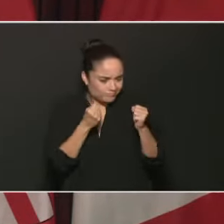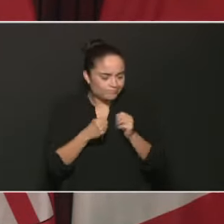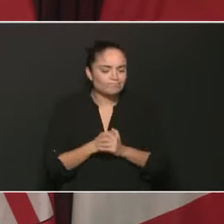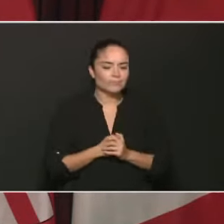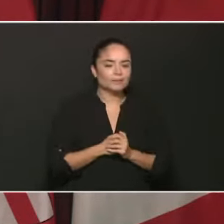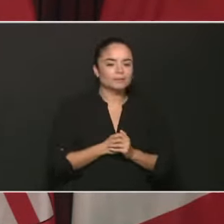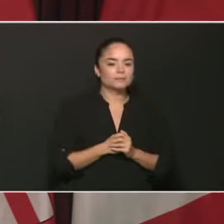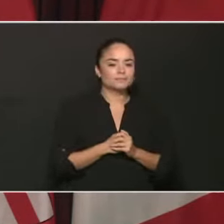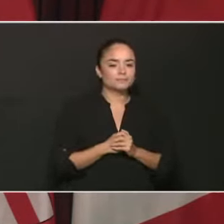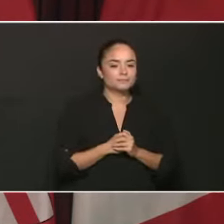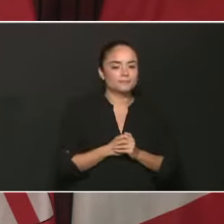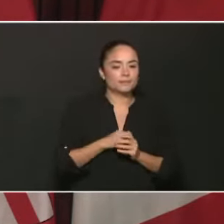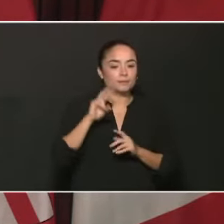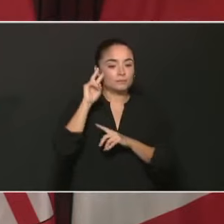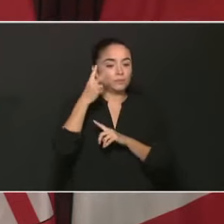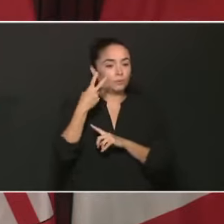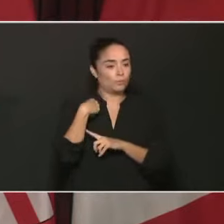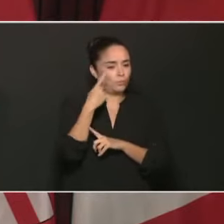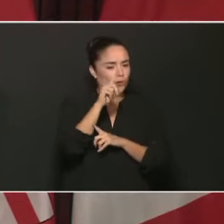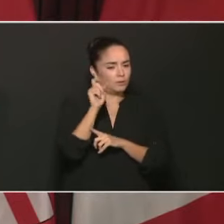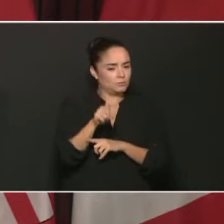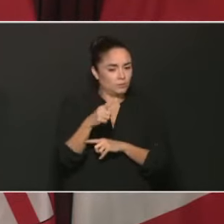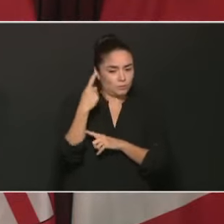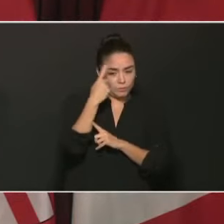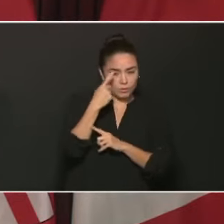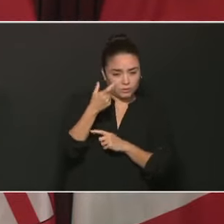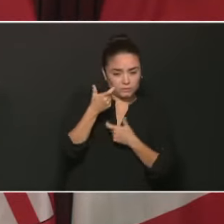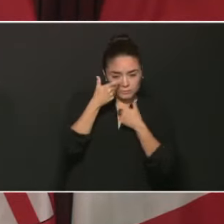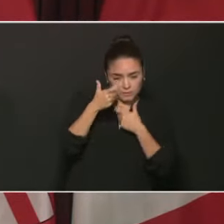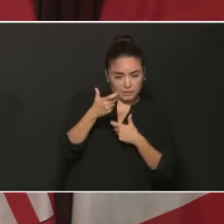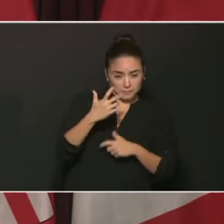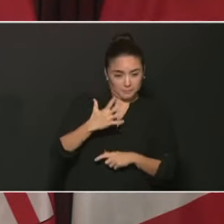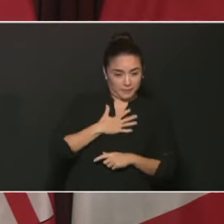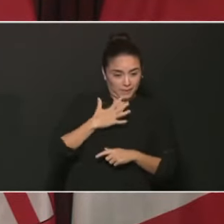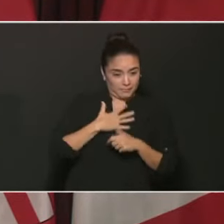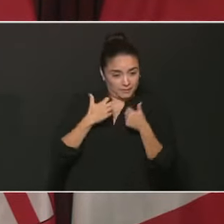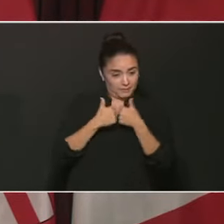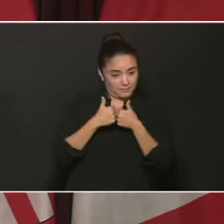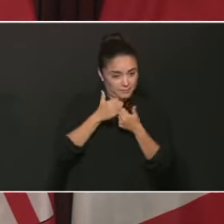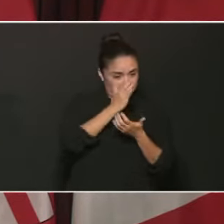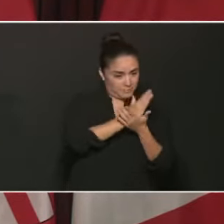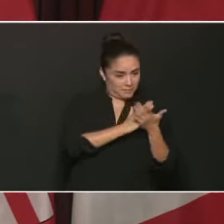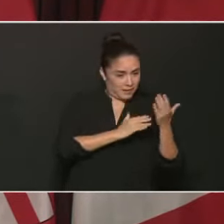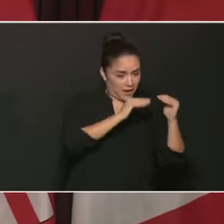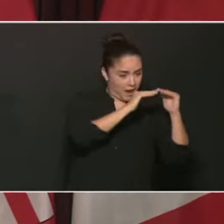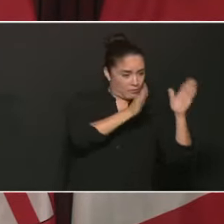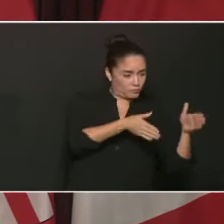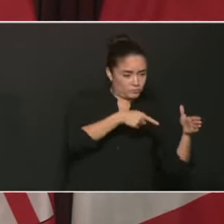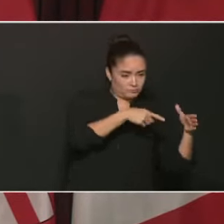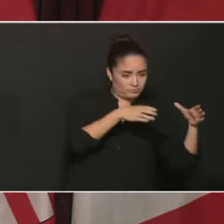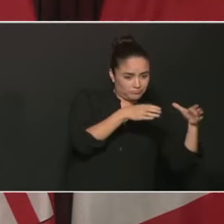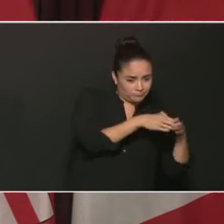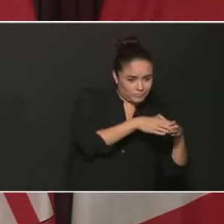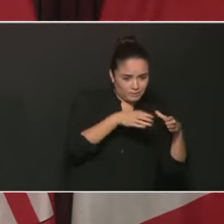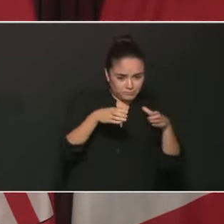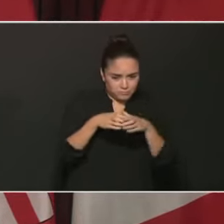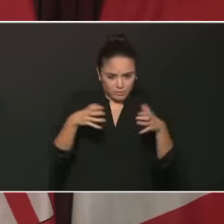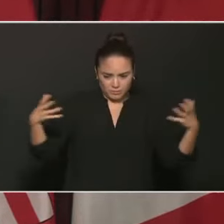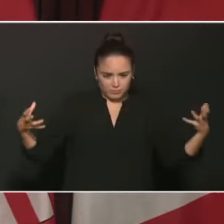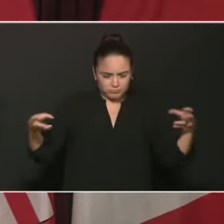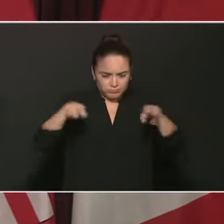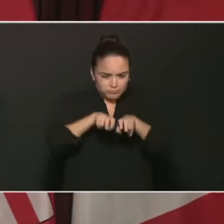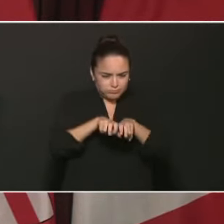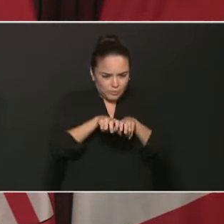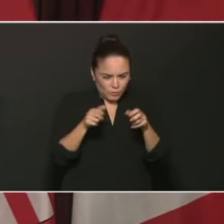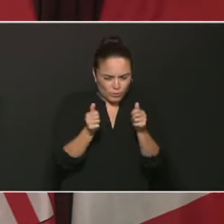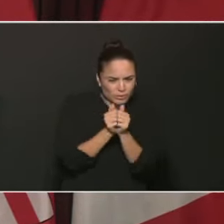night at the Scotiabank Arena. People from different households were sitting side by side, limited masking because people were eating, a lot of people cheering as well.